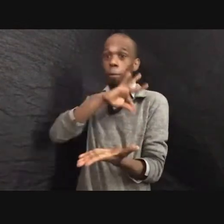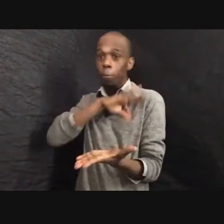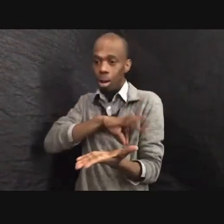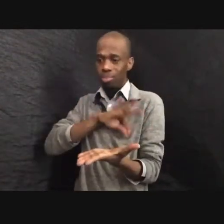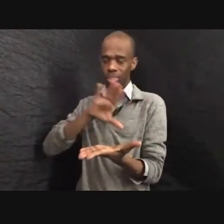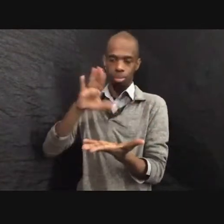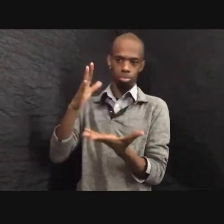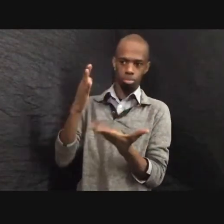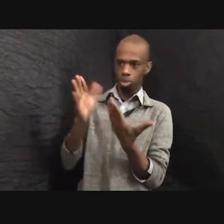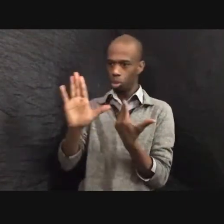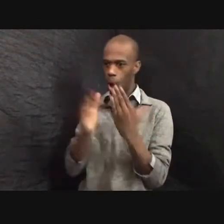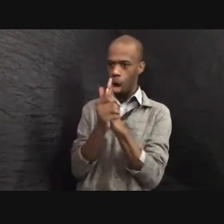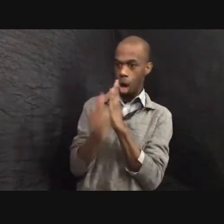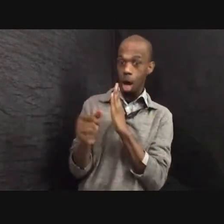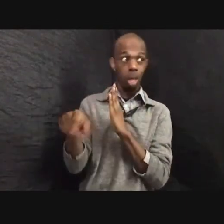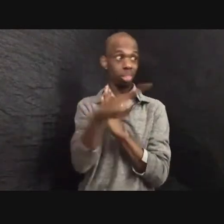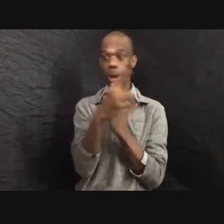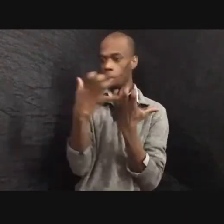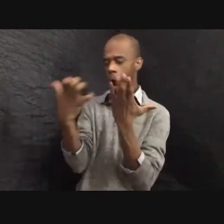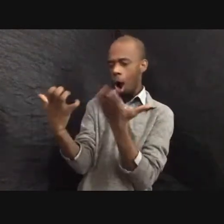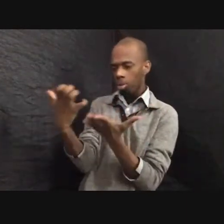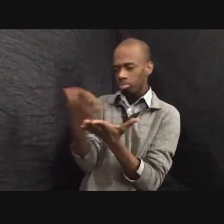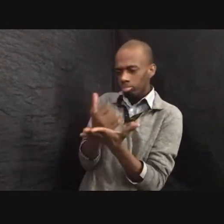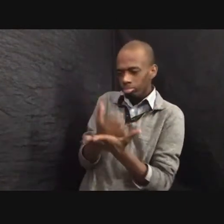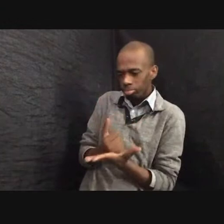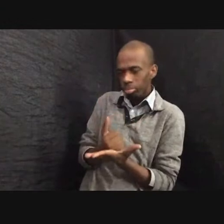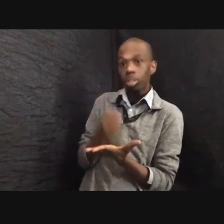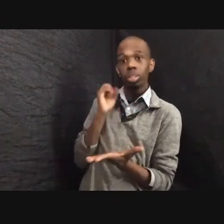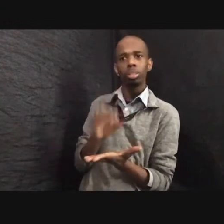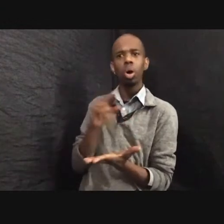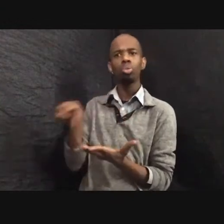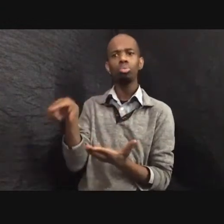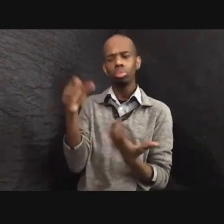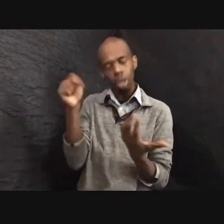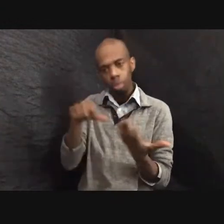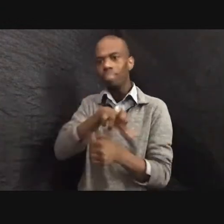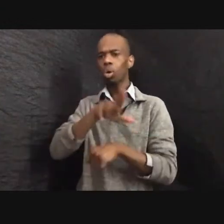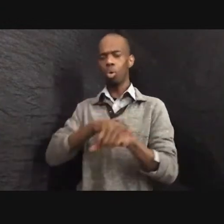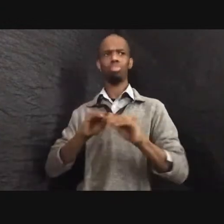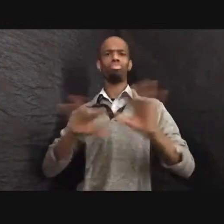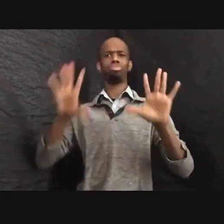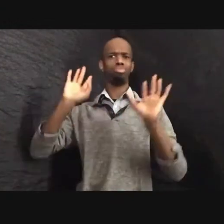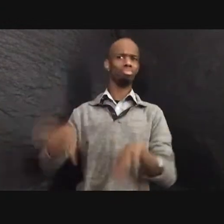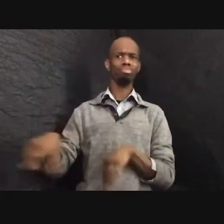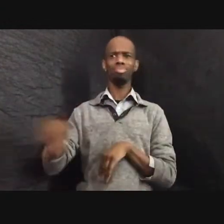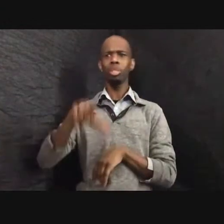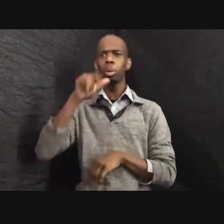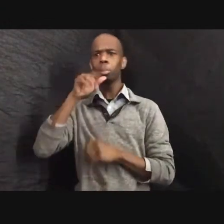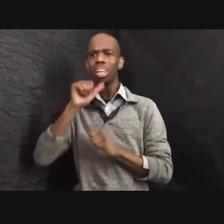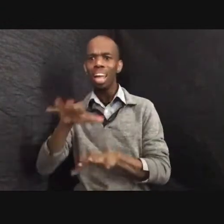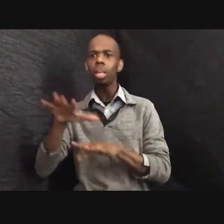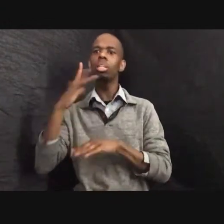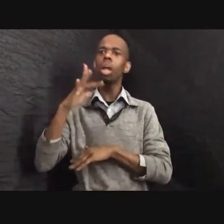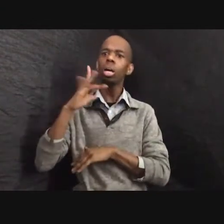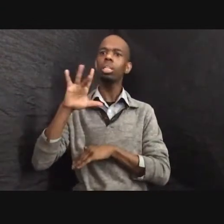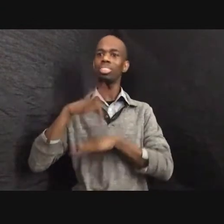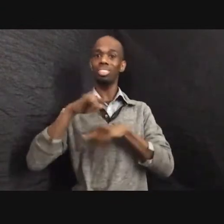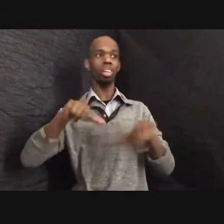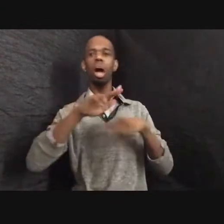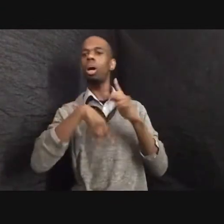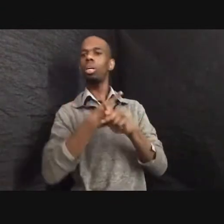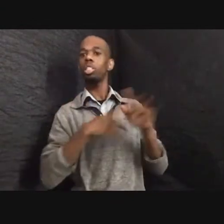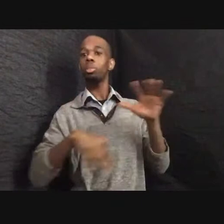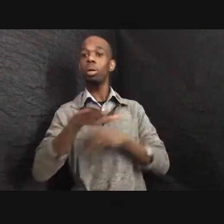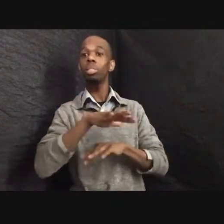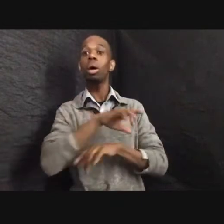but never lose sight of that fact that yes, of course you're blessed to be in these spaces, but the reason that you're in these spaces is because you've been ordained